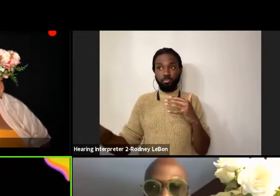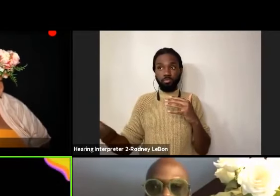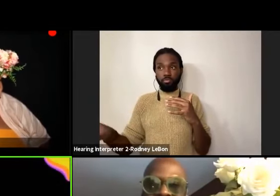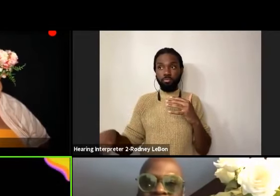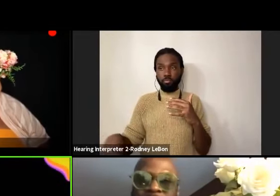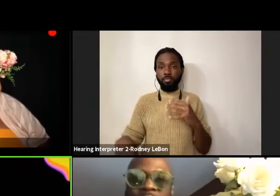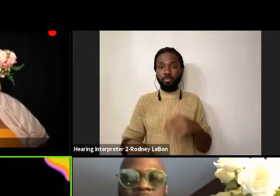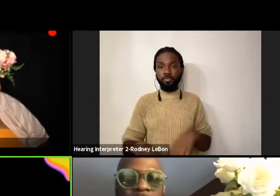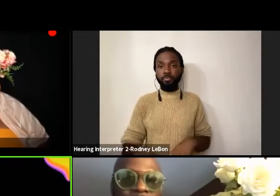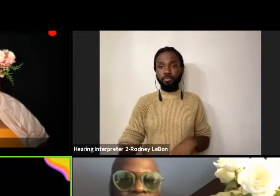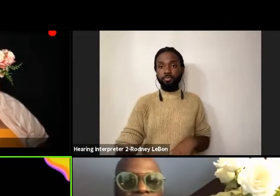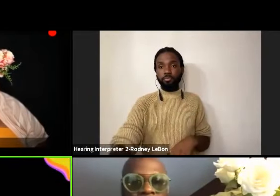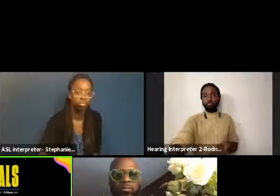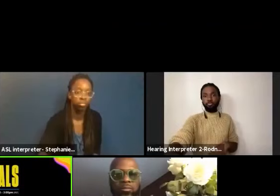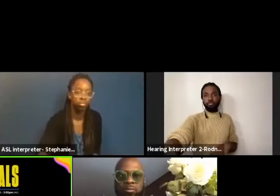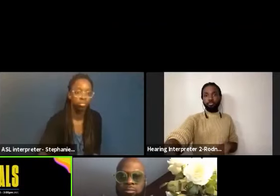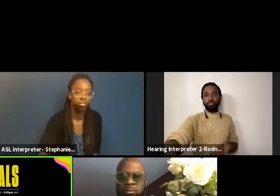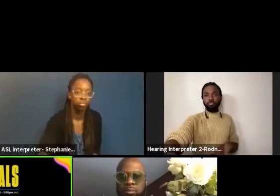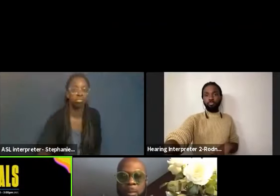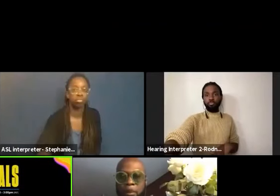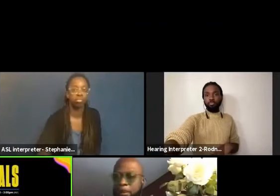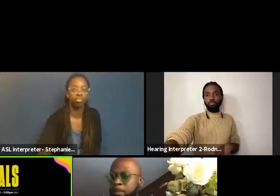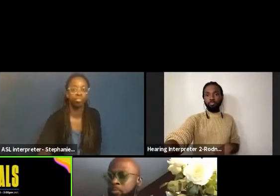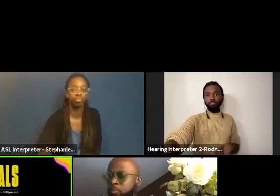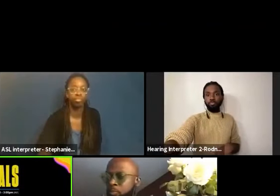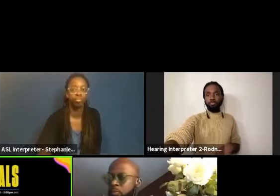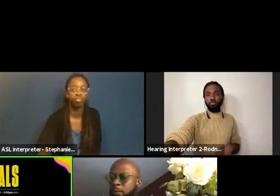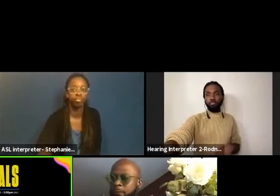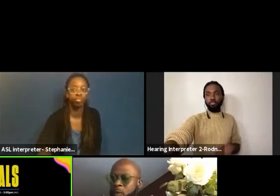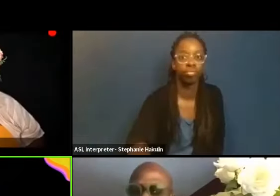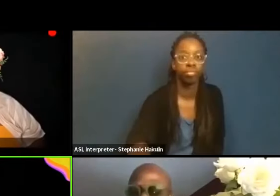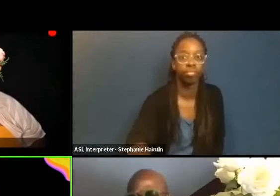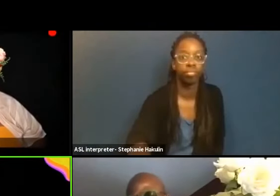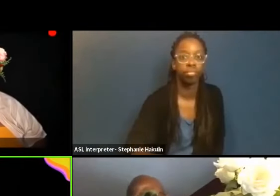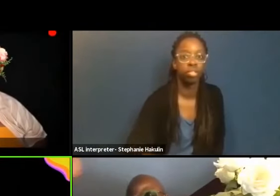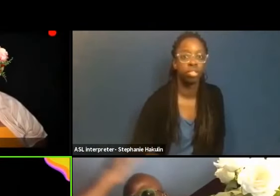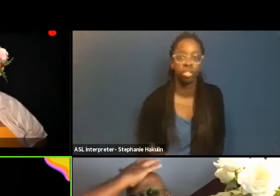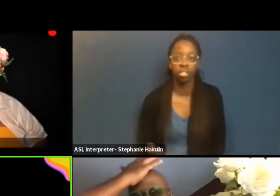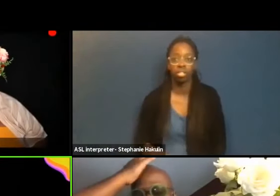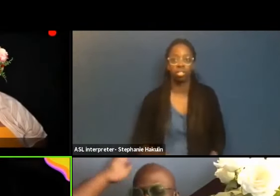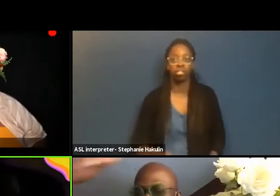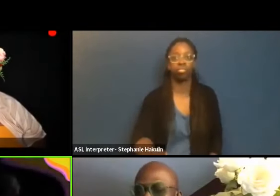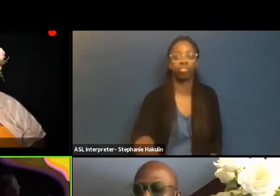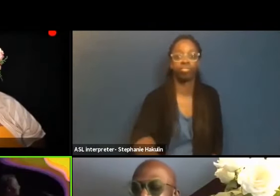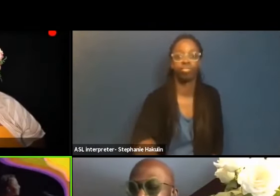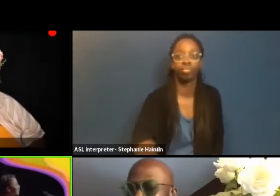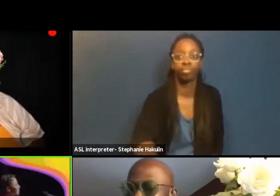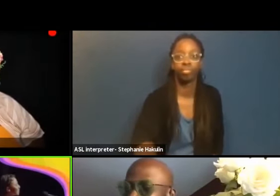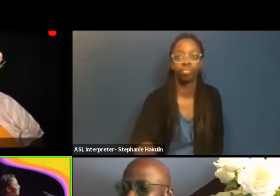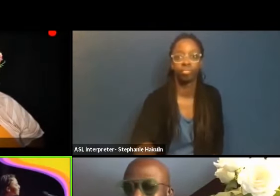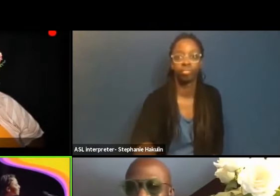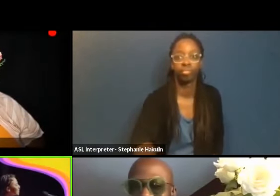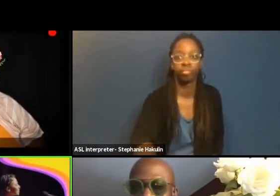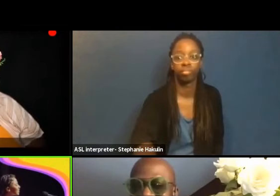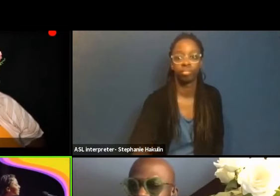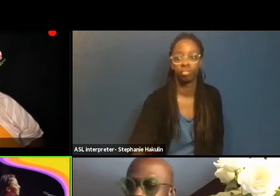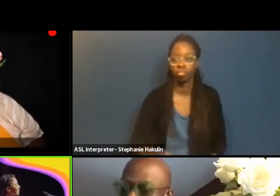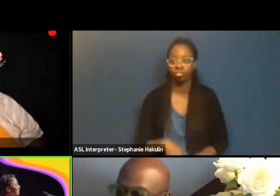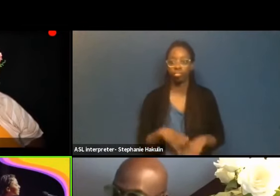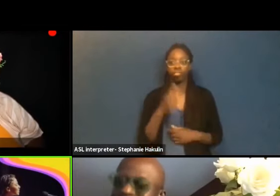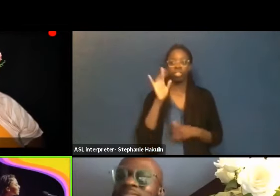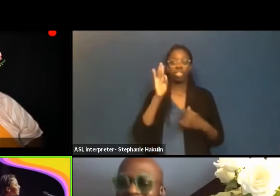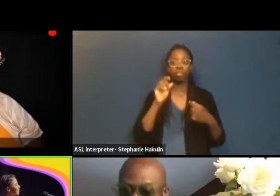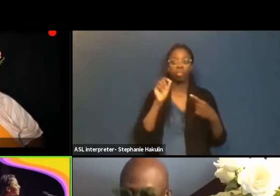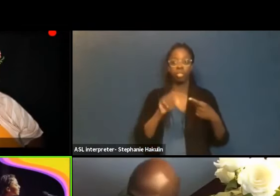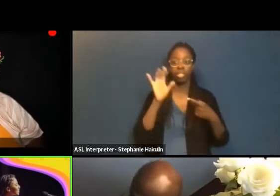that poet from Fayetteville, from Low to High, we have a 7.8, oof, 7.9, an